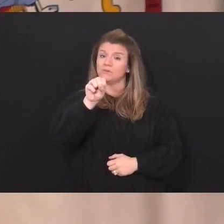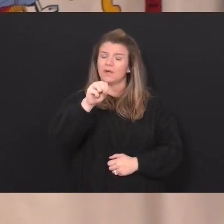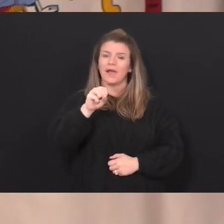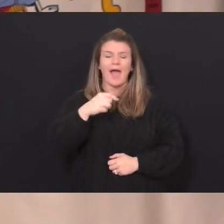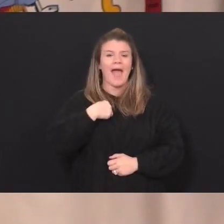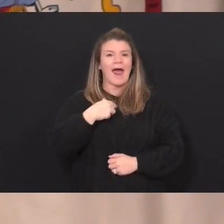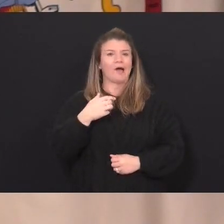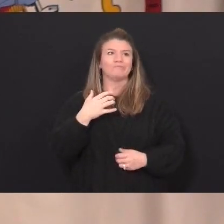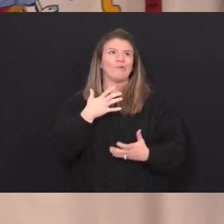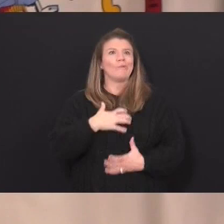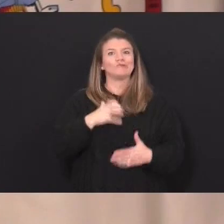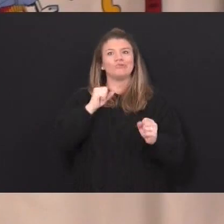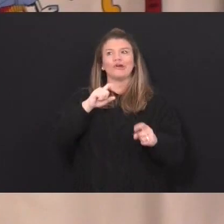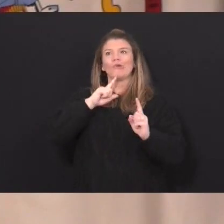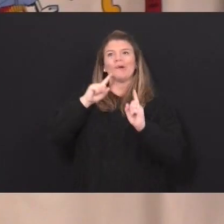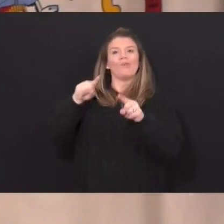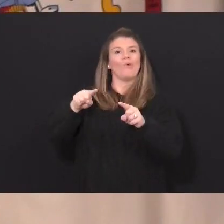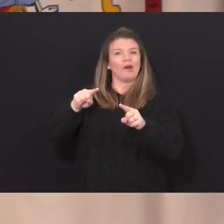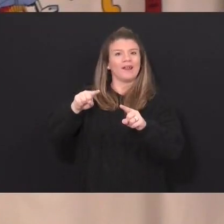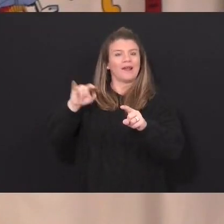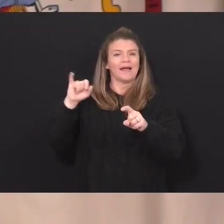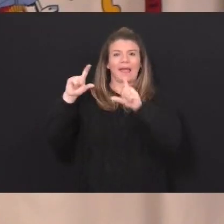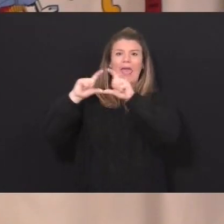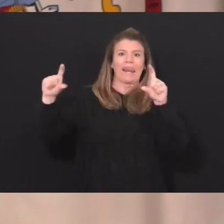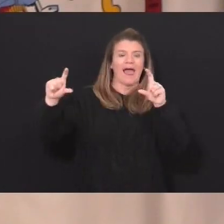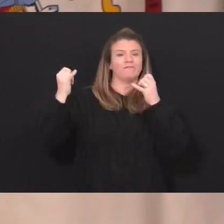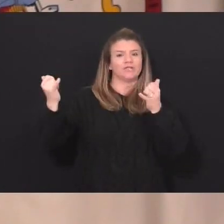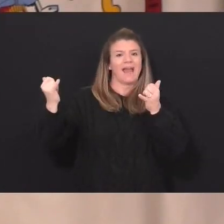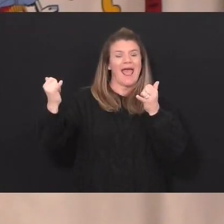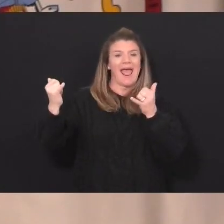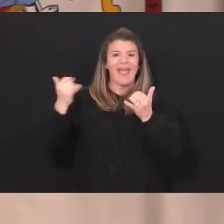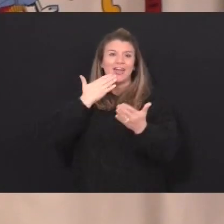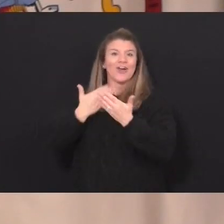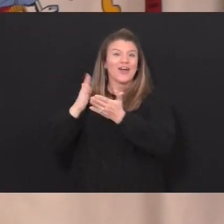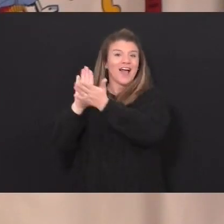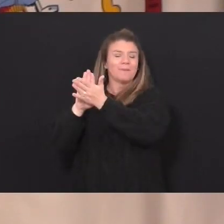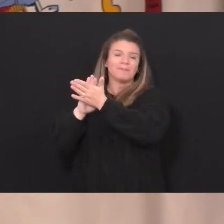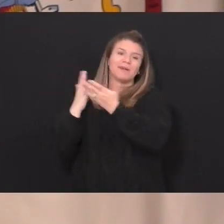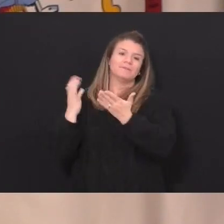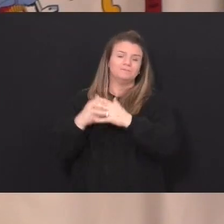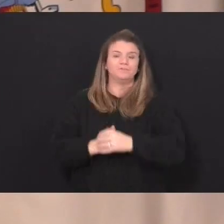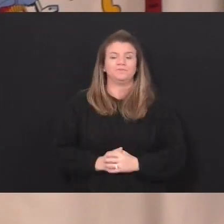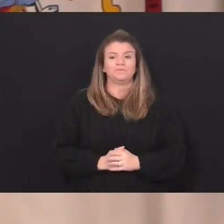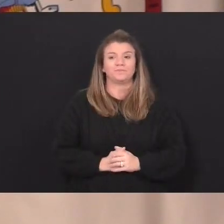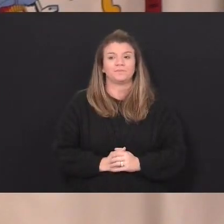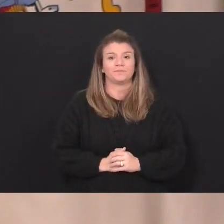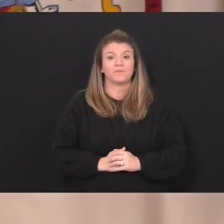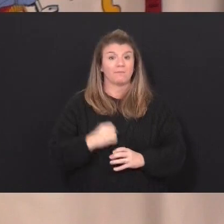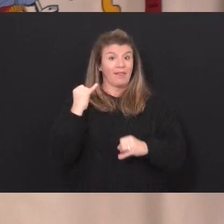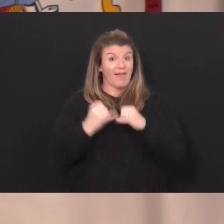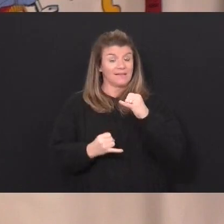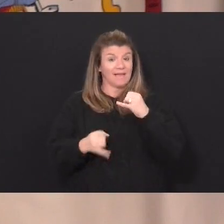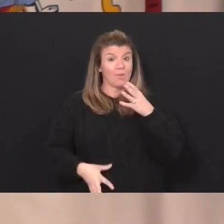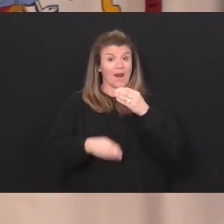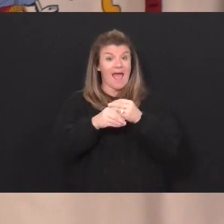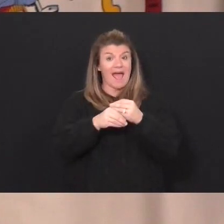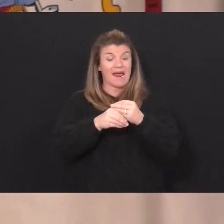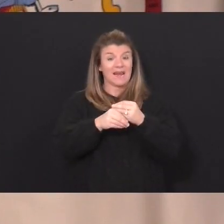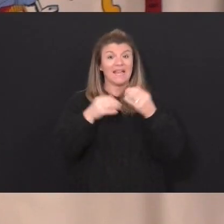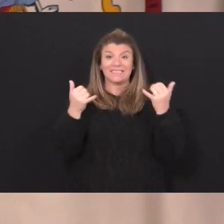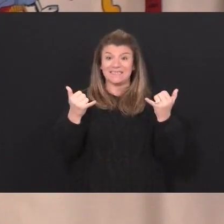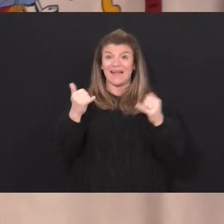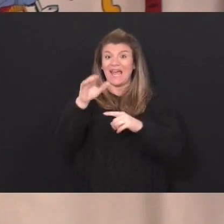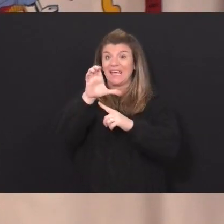have reported it as the headline news. The last thing I'll say to you is just this: today is